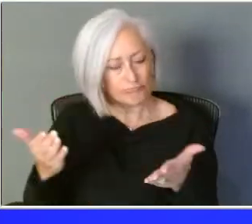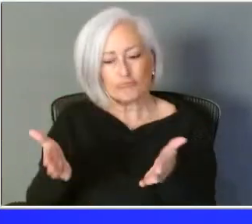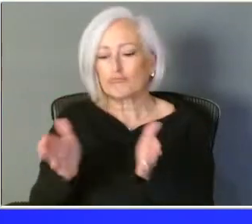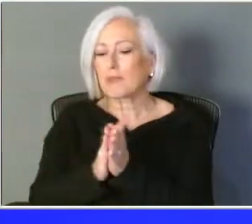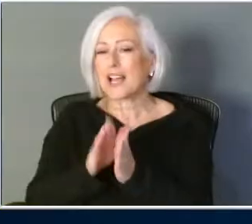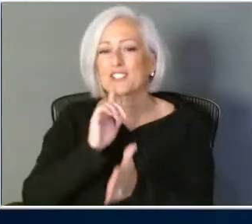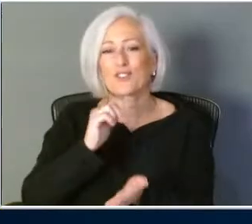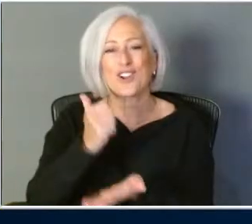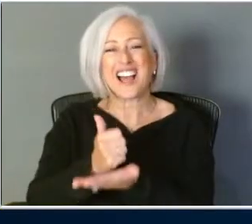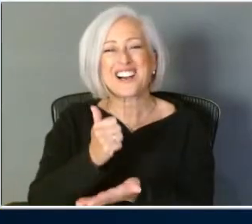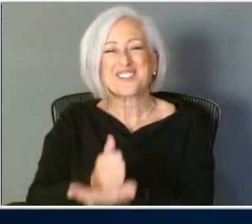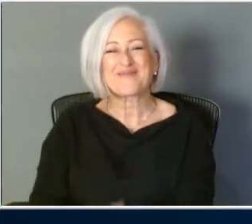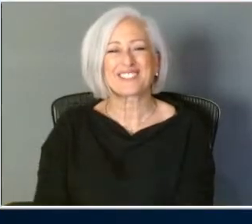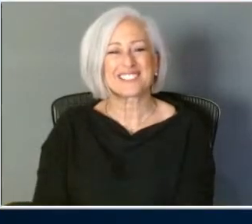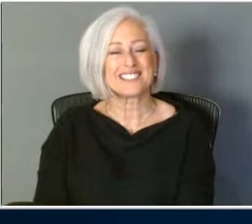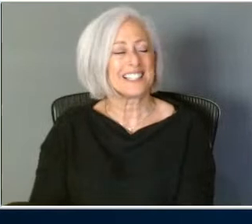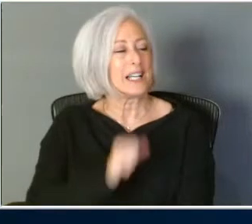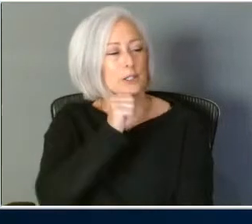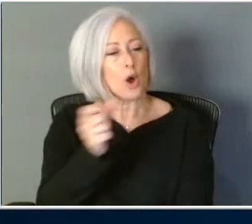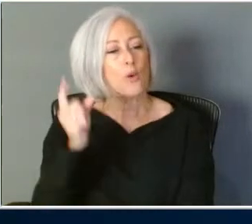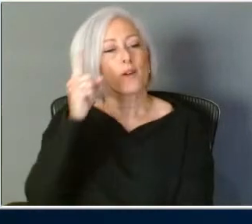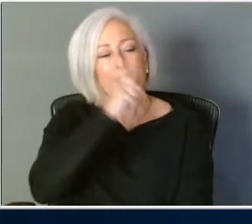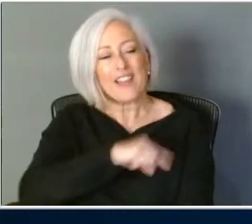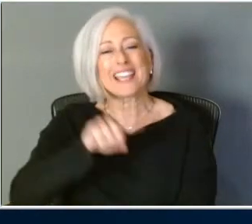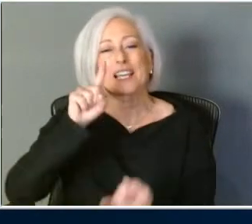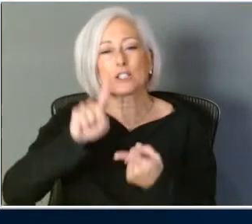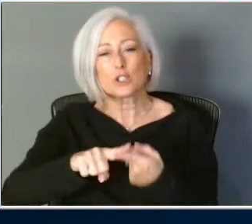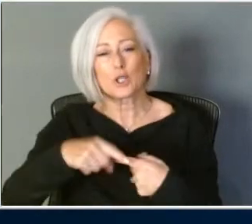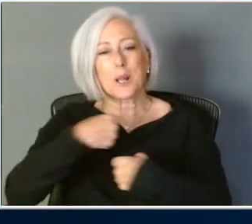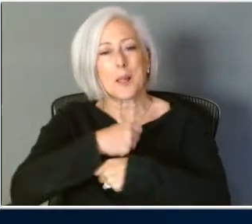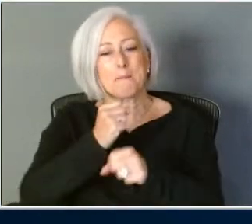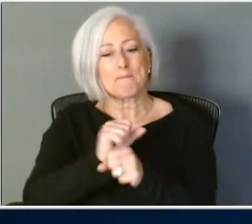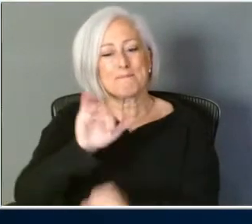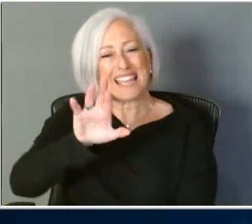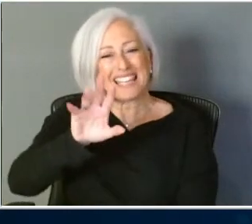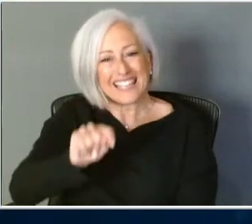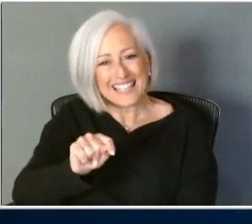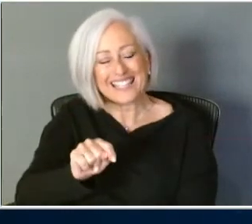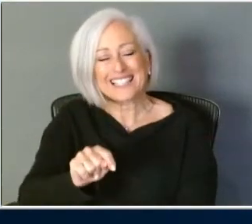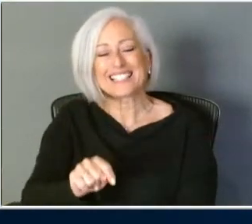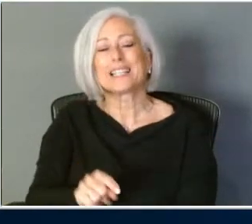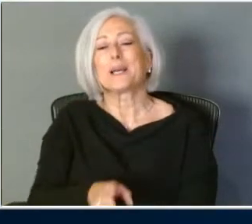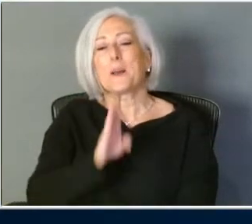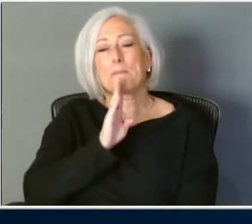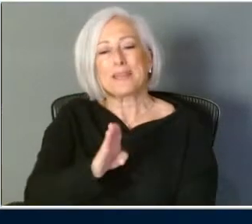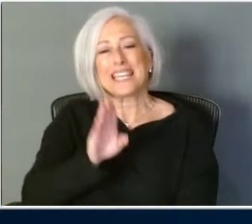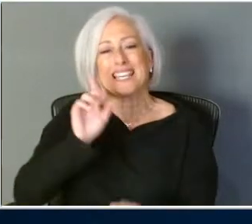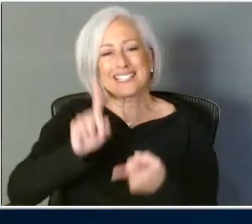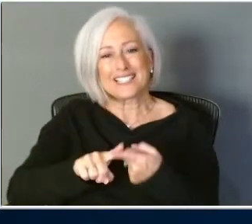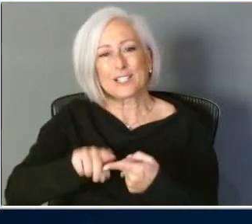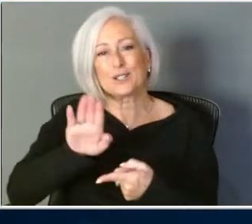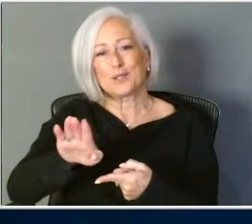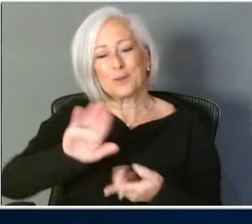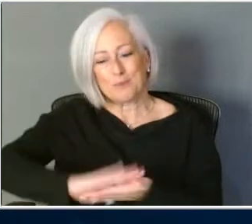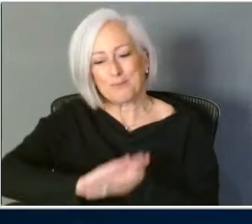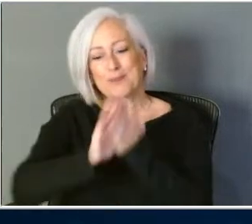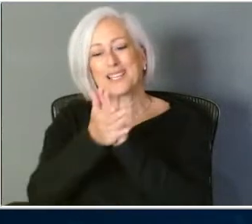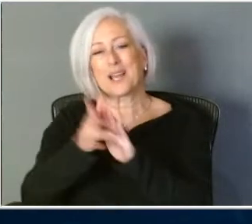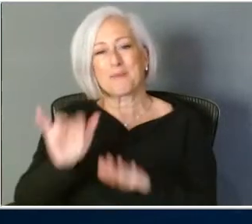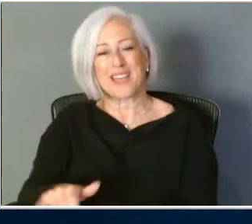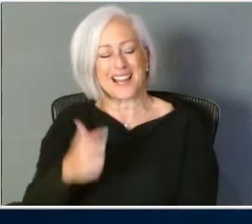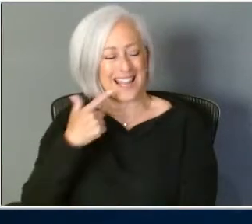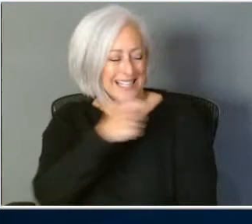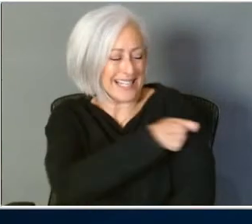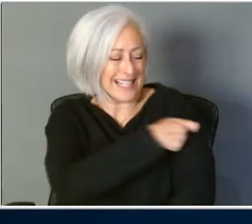Yeah. And don't fake it till you make it. Be it till you become it. Correct. Right. Yes. Okay. I got to get that tattooed somewhere. Maybe. Dr.